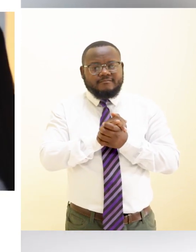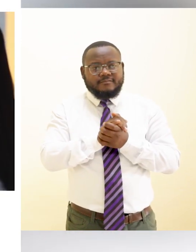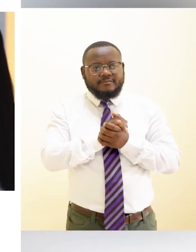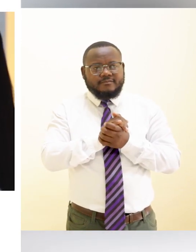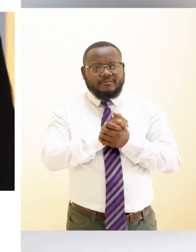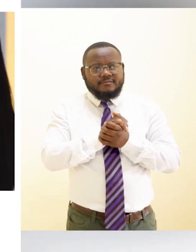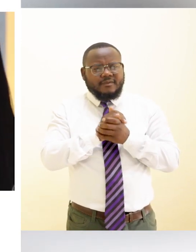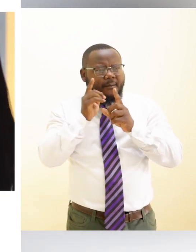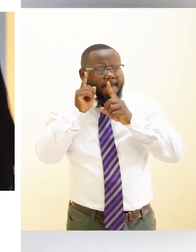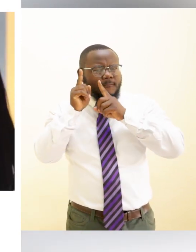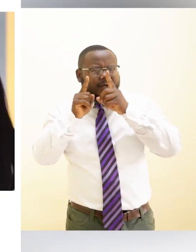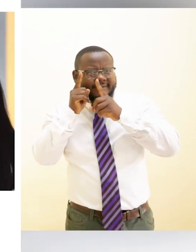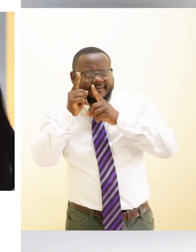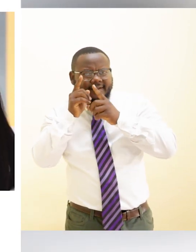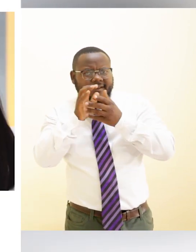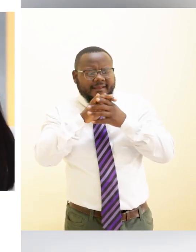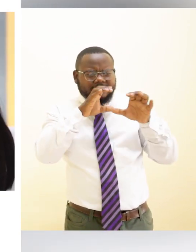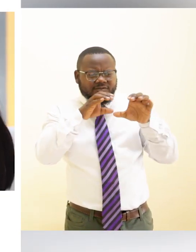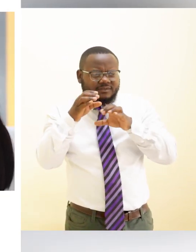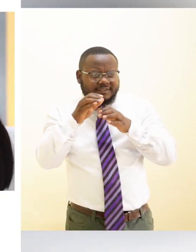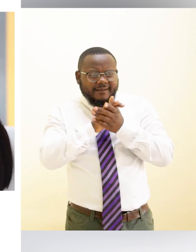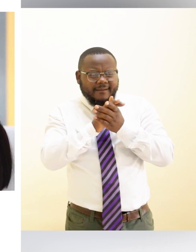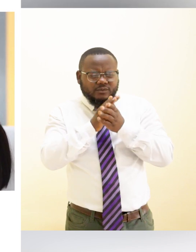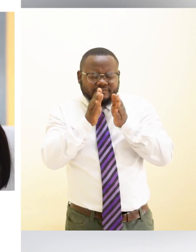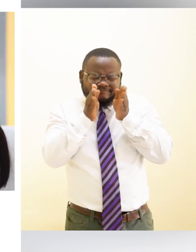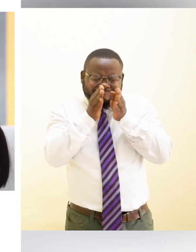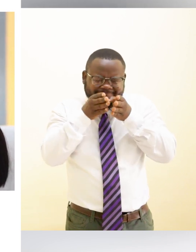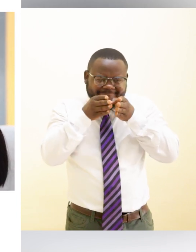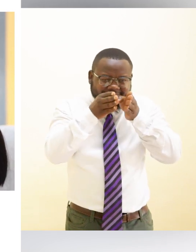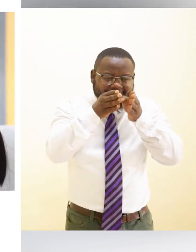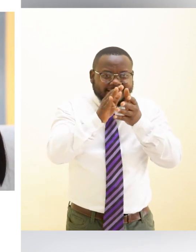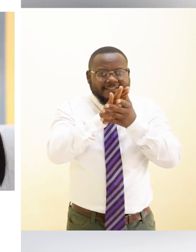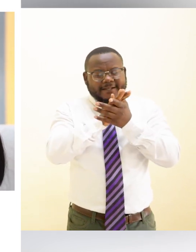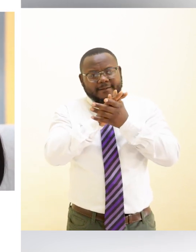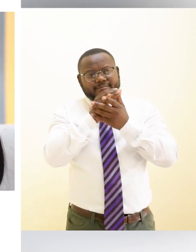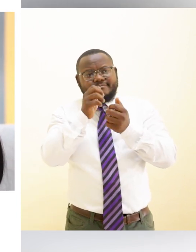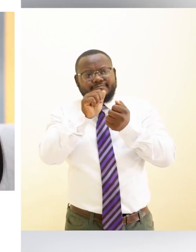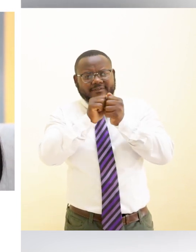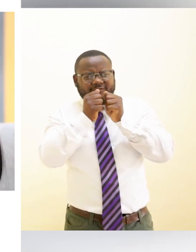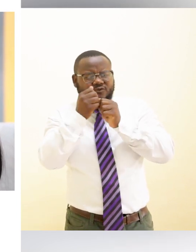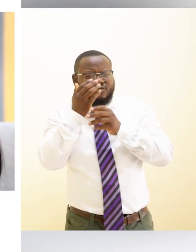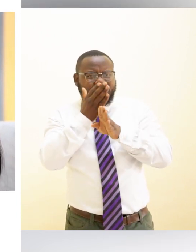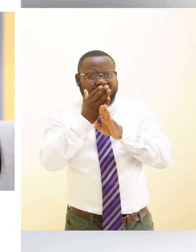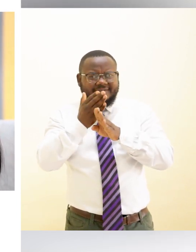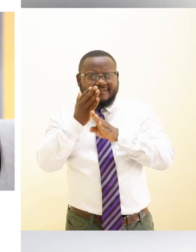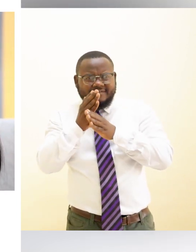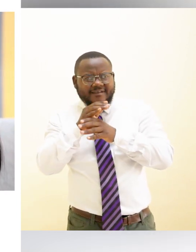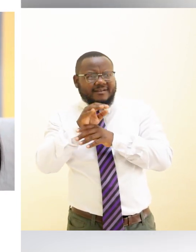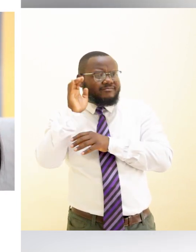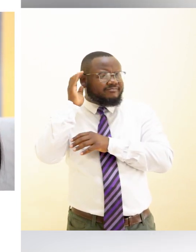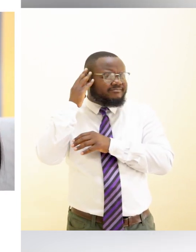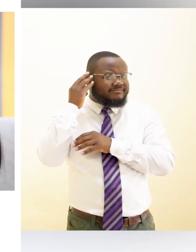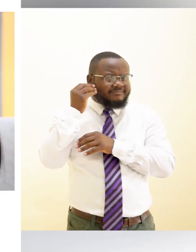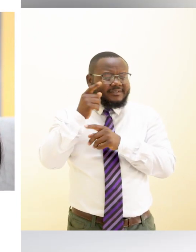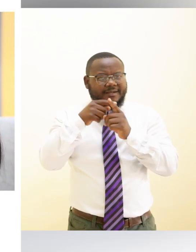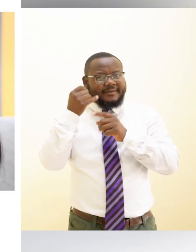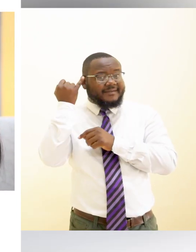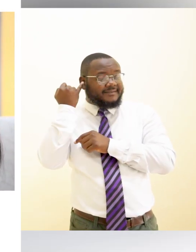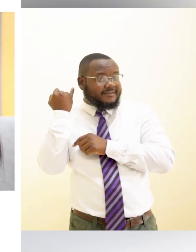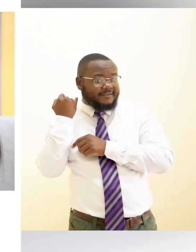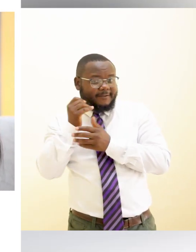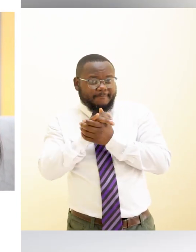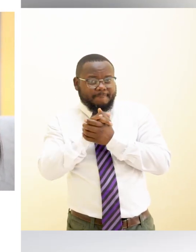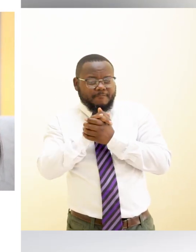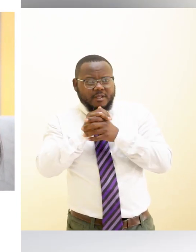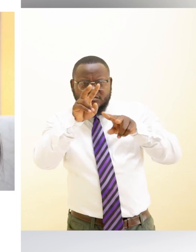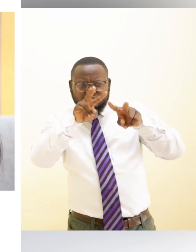Consider predisposing factors like narrow canals, exostoses, hearing aid use, or prior surgery. They examine